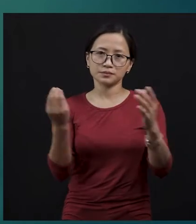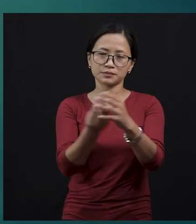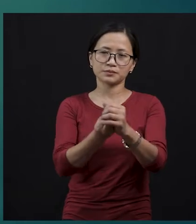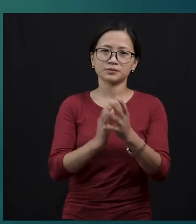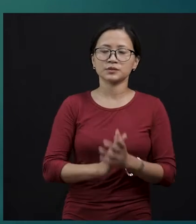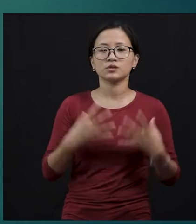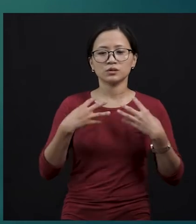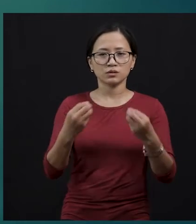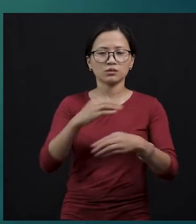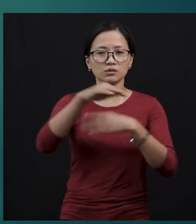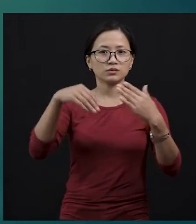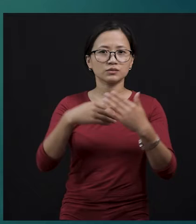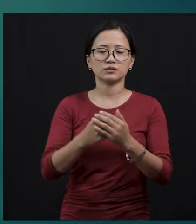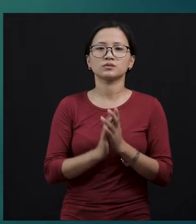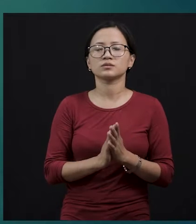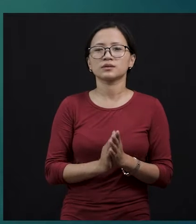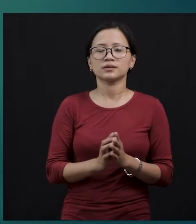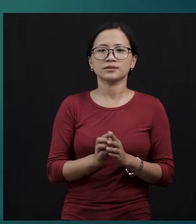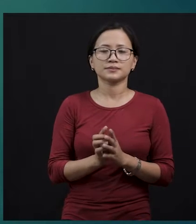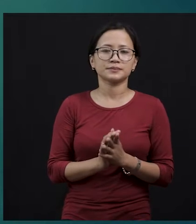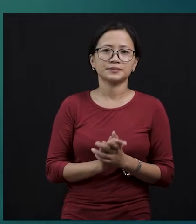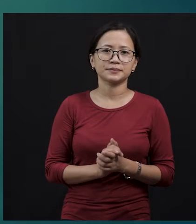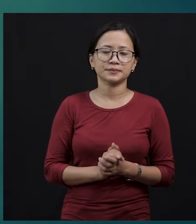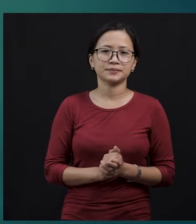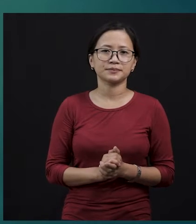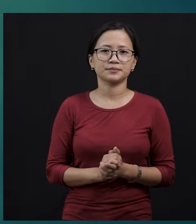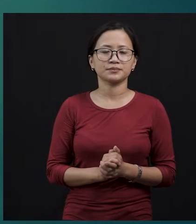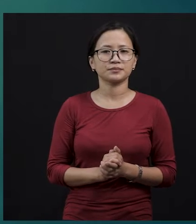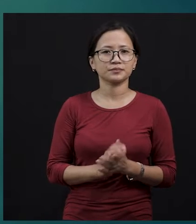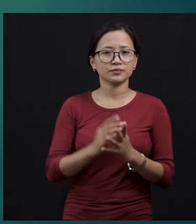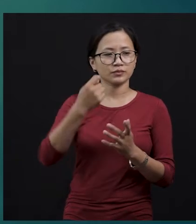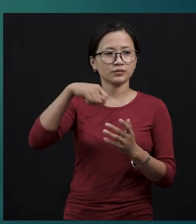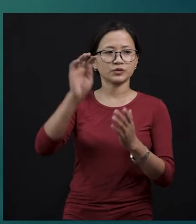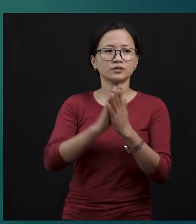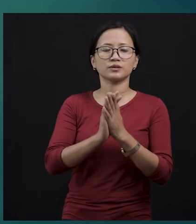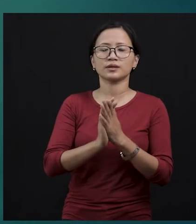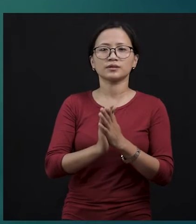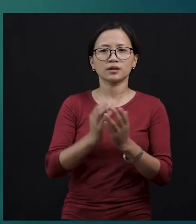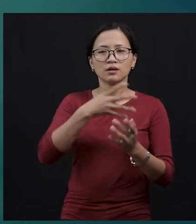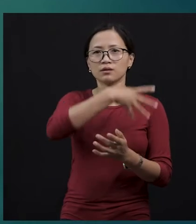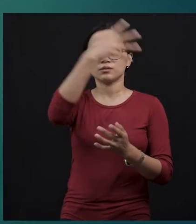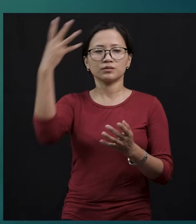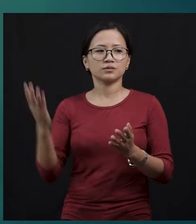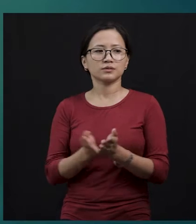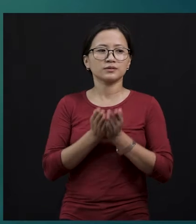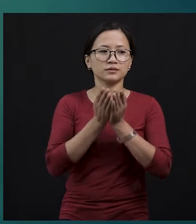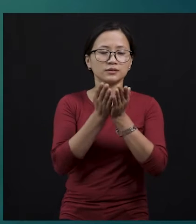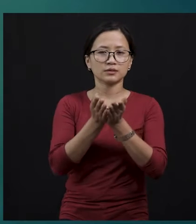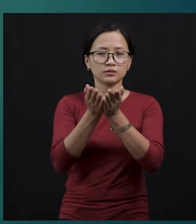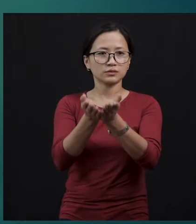Okay, I want all of you to repeat after me when I read it, okay? The rainbow. Boats sail on the